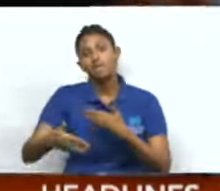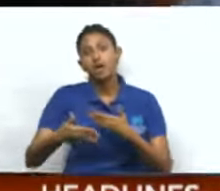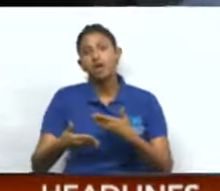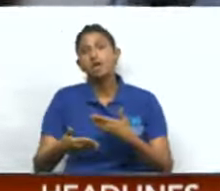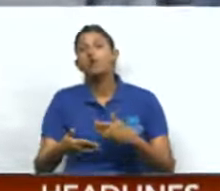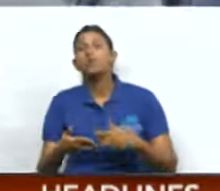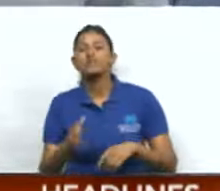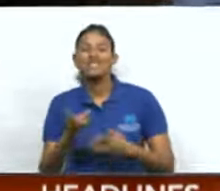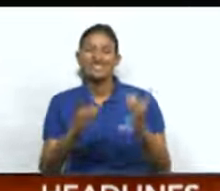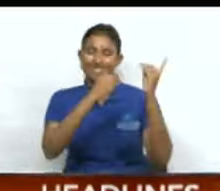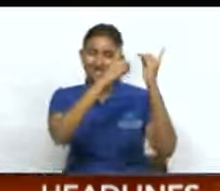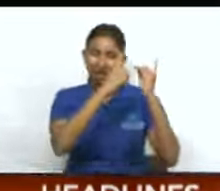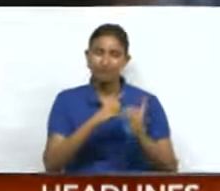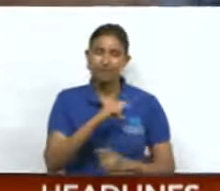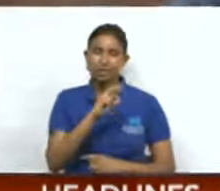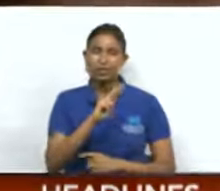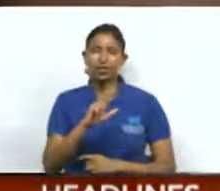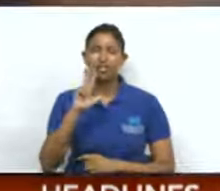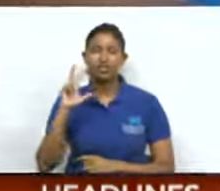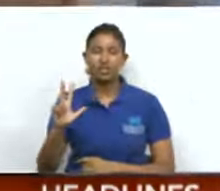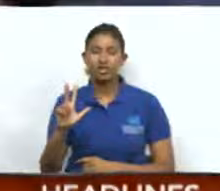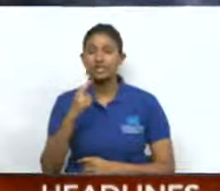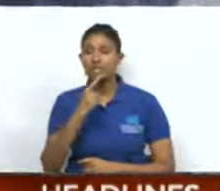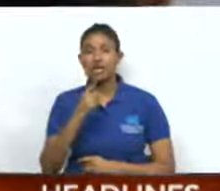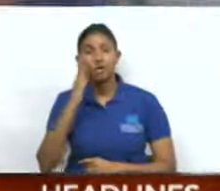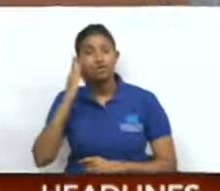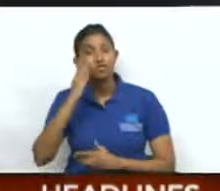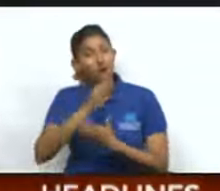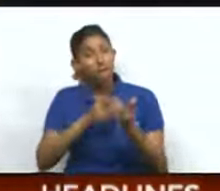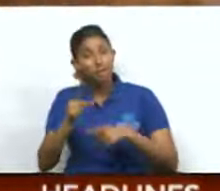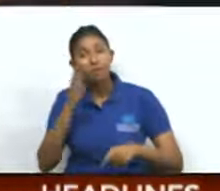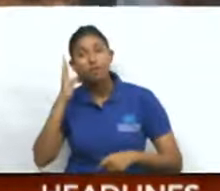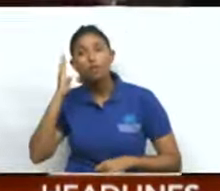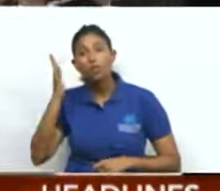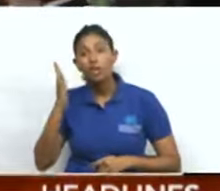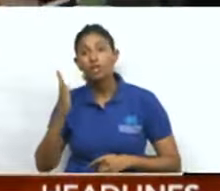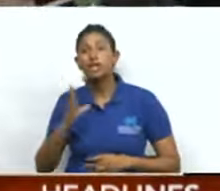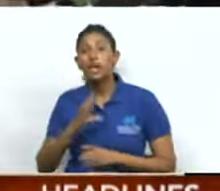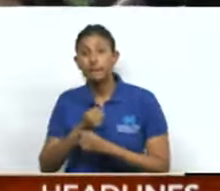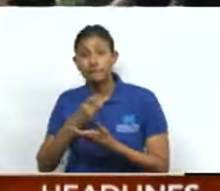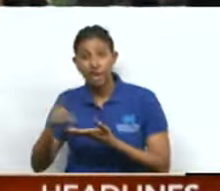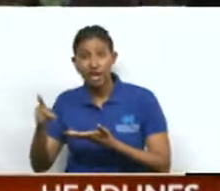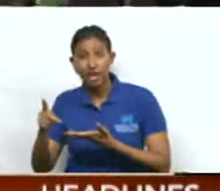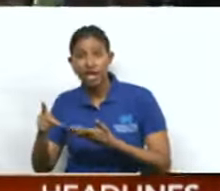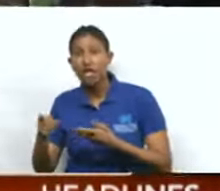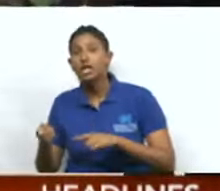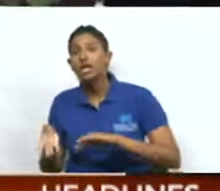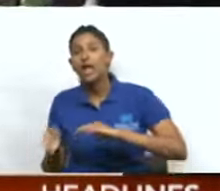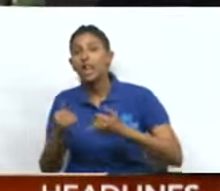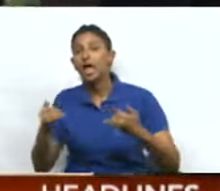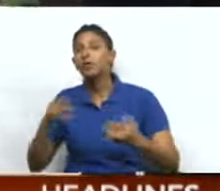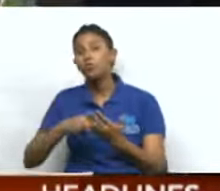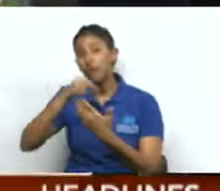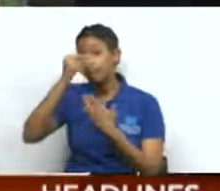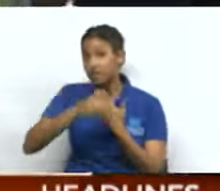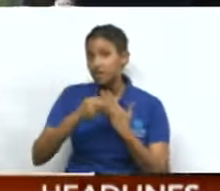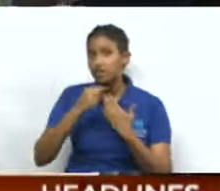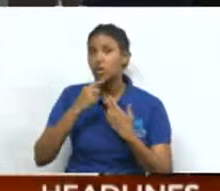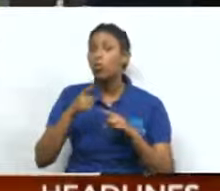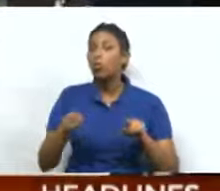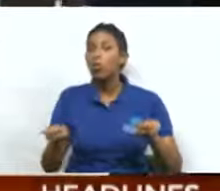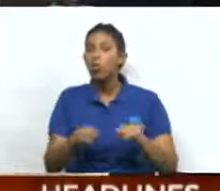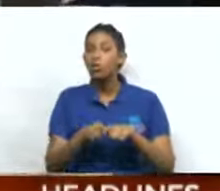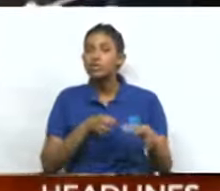Noting that some people may receive their payments by November, Minister Imbert also shed light on which permanent secretary wrote